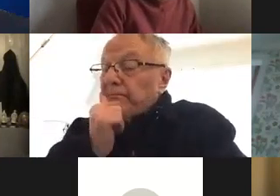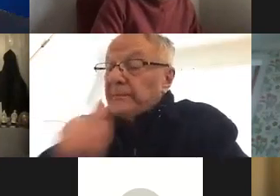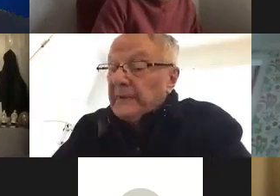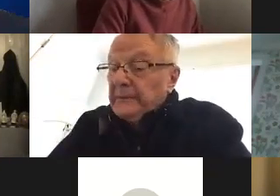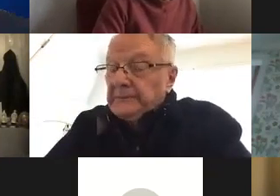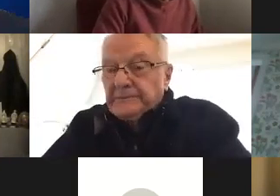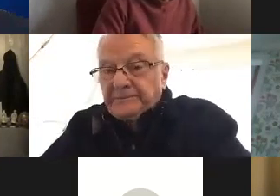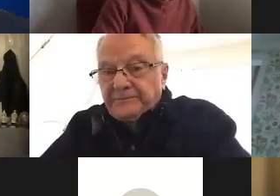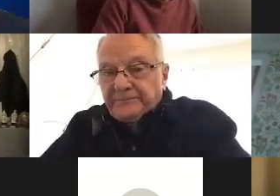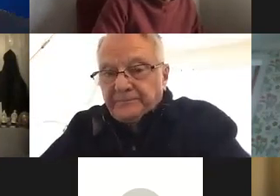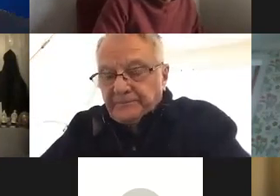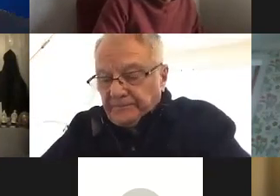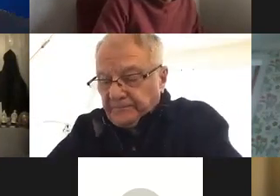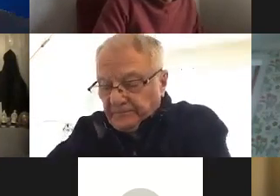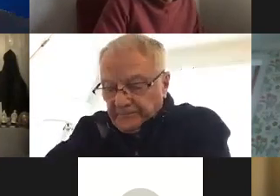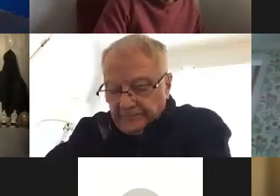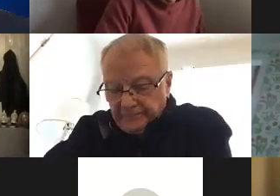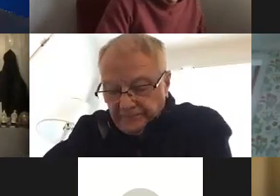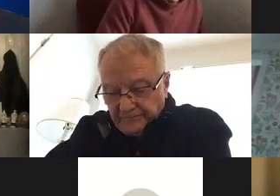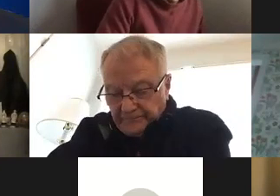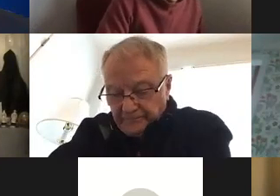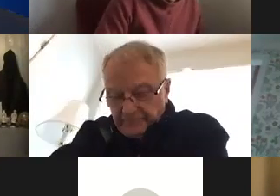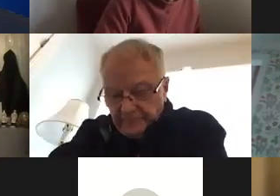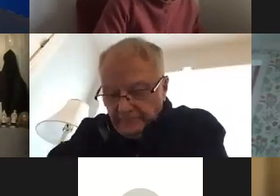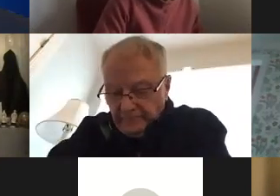amici briefs